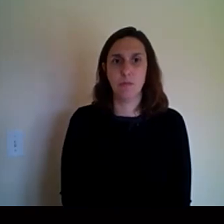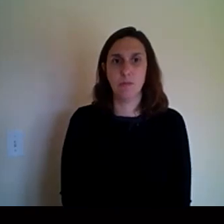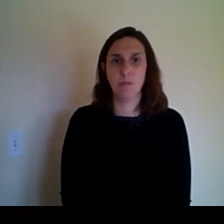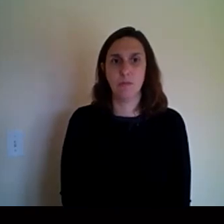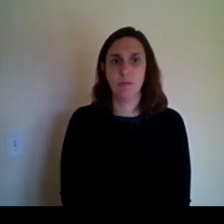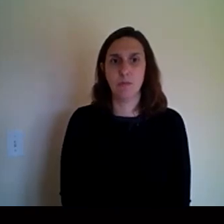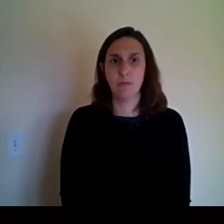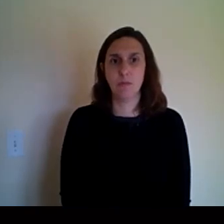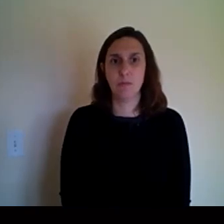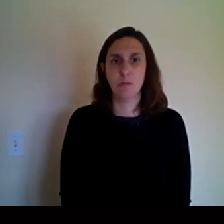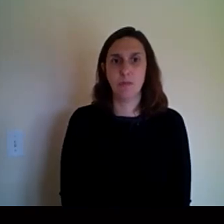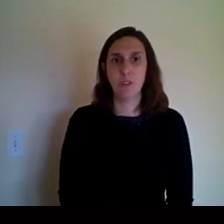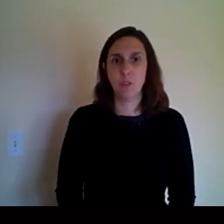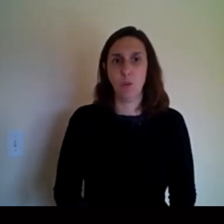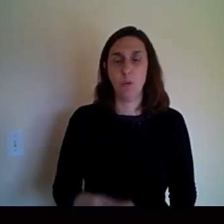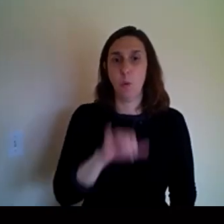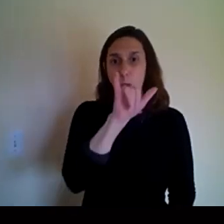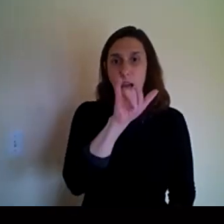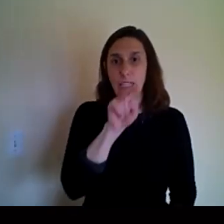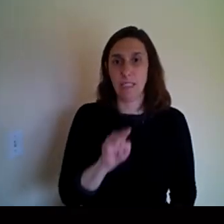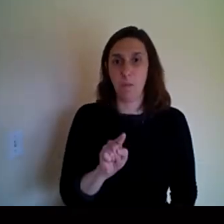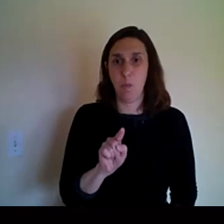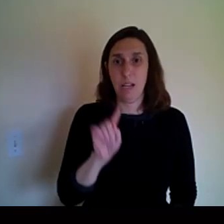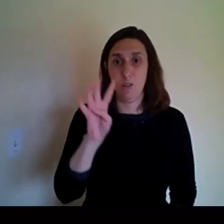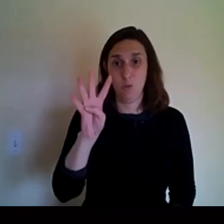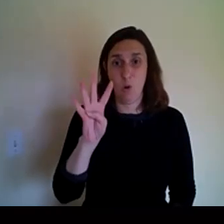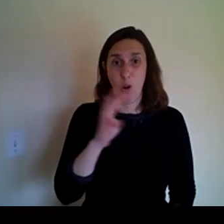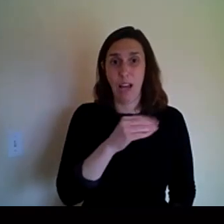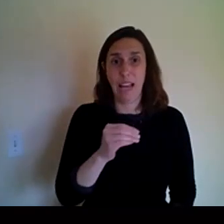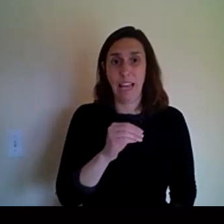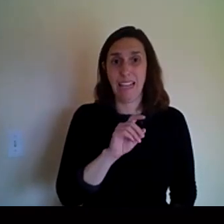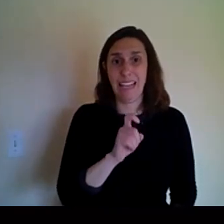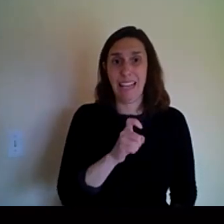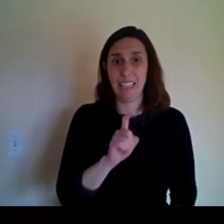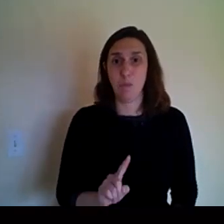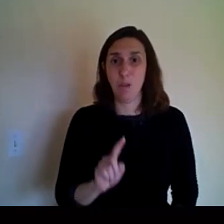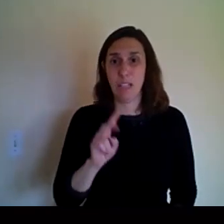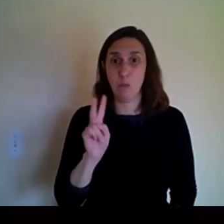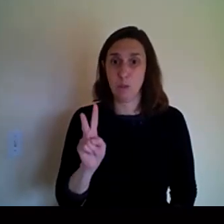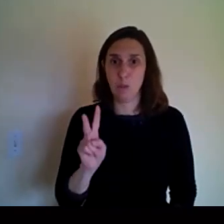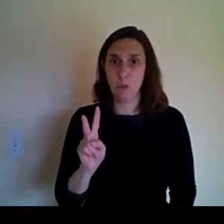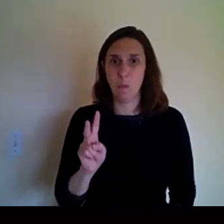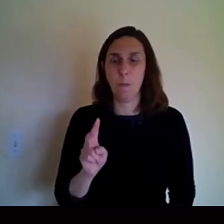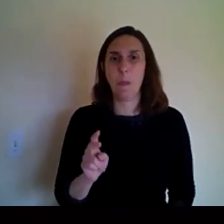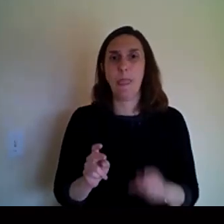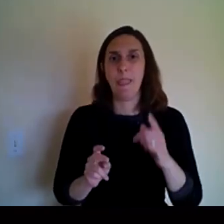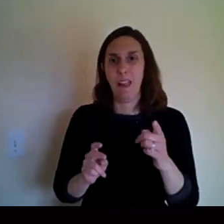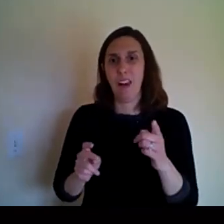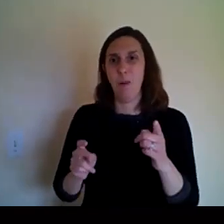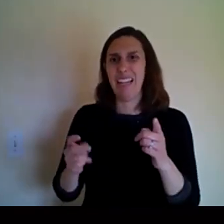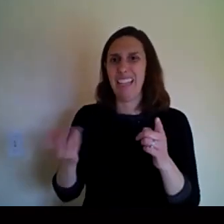My inverse function maps from 4 back to 2, but we have a problem.